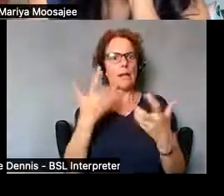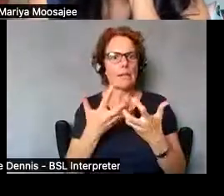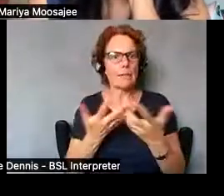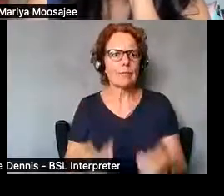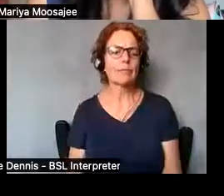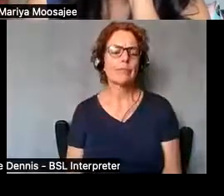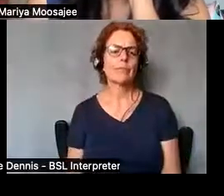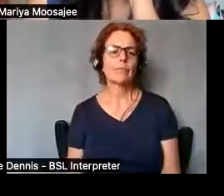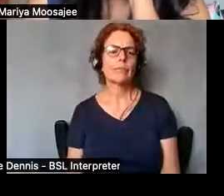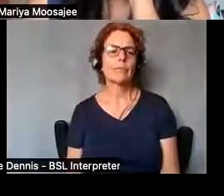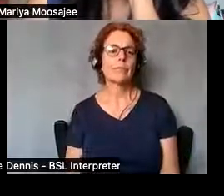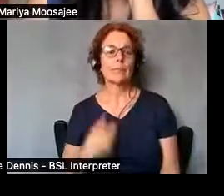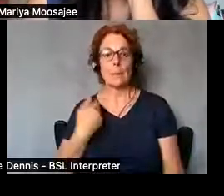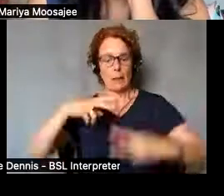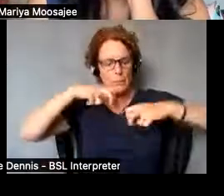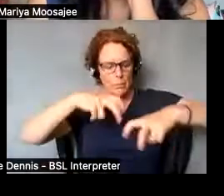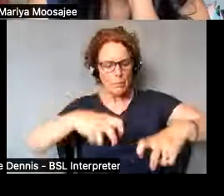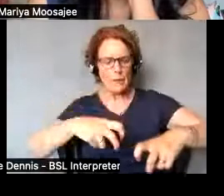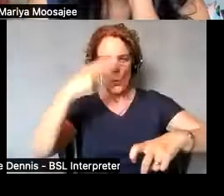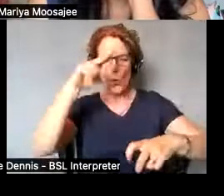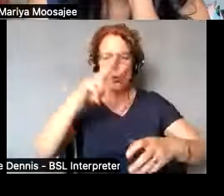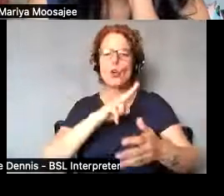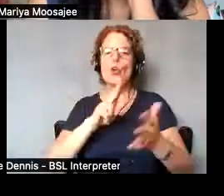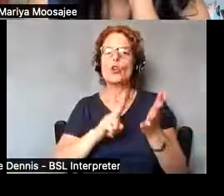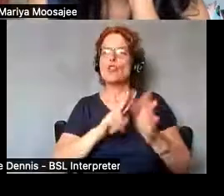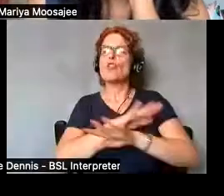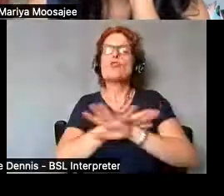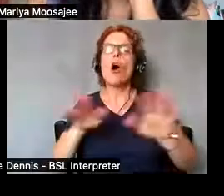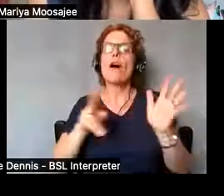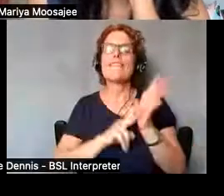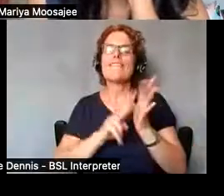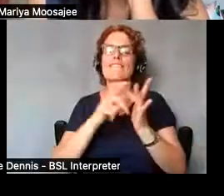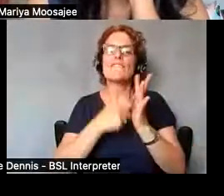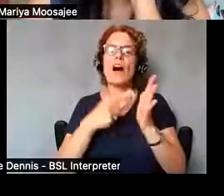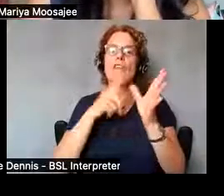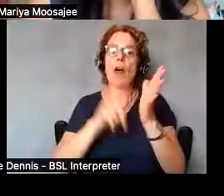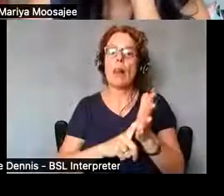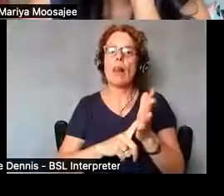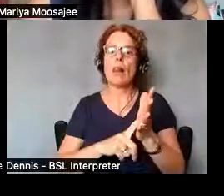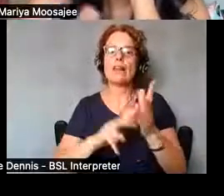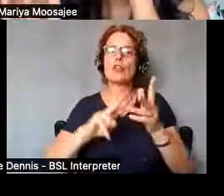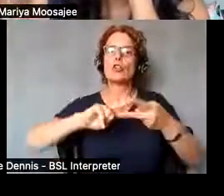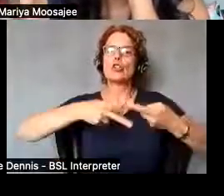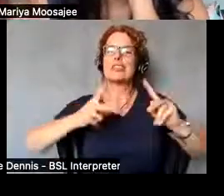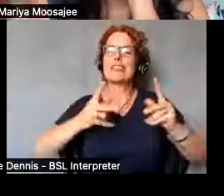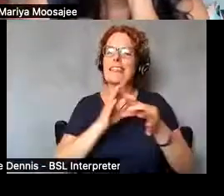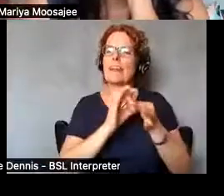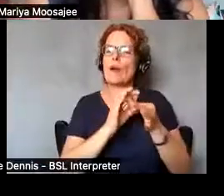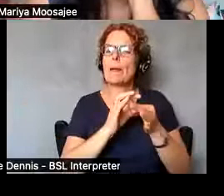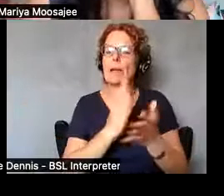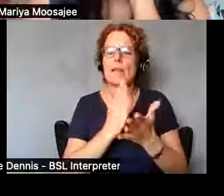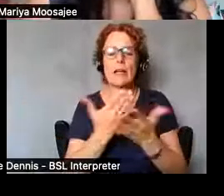So an area that I work on is called non-viral gene therapy. And the work that I'm going to just present in the next few slides was really very